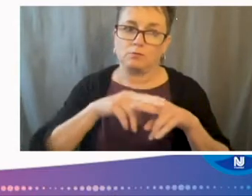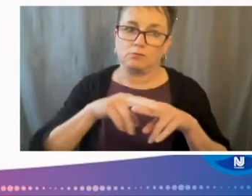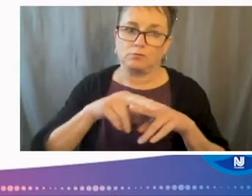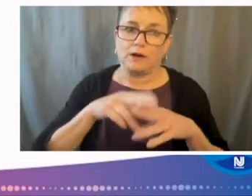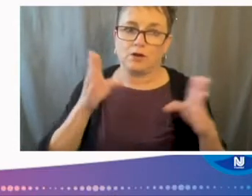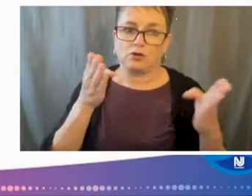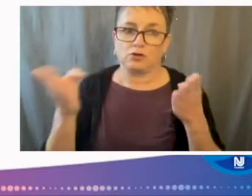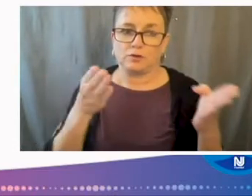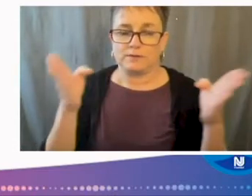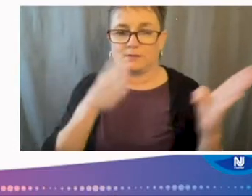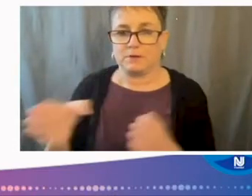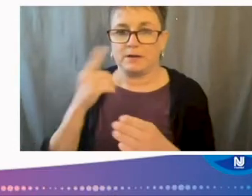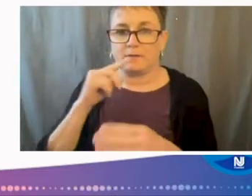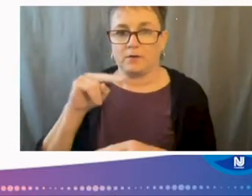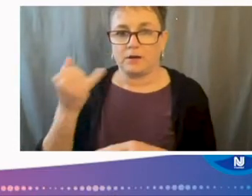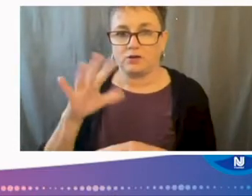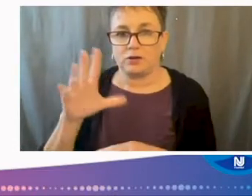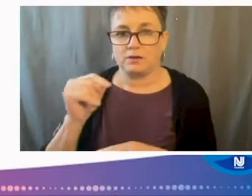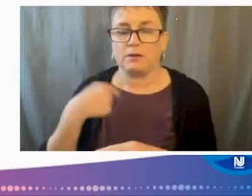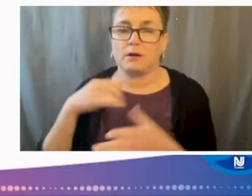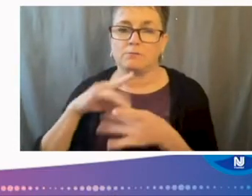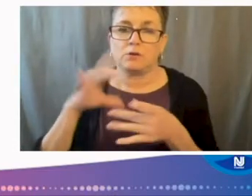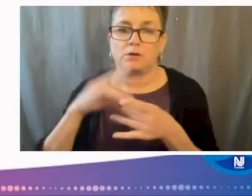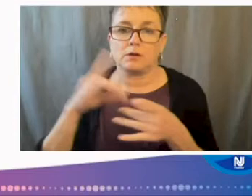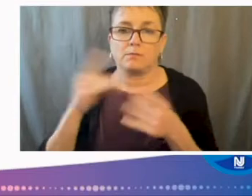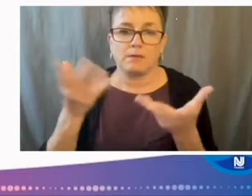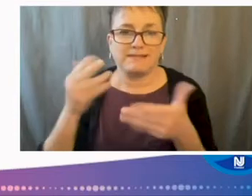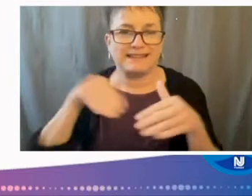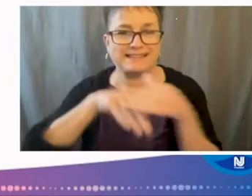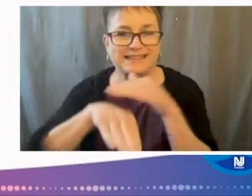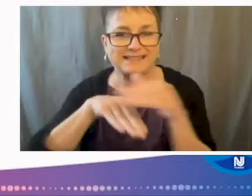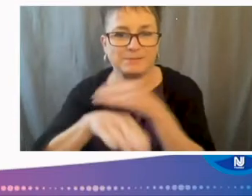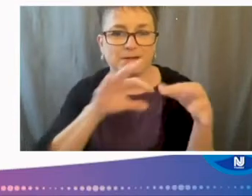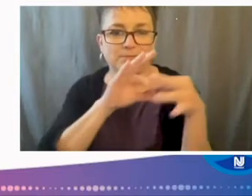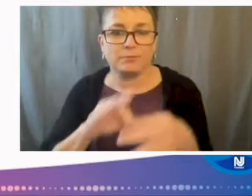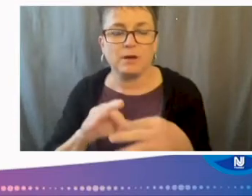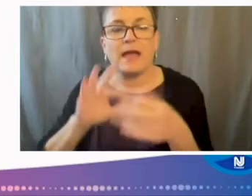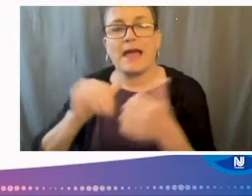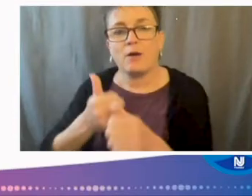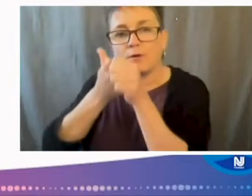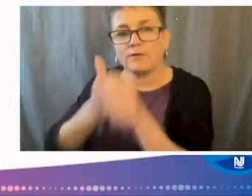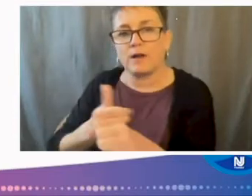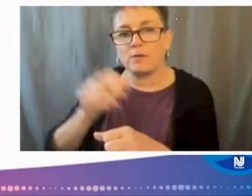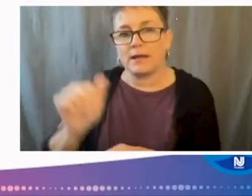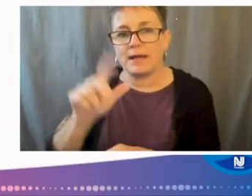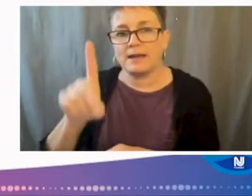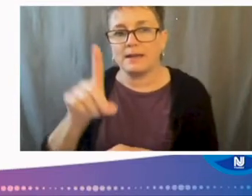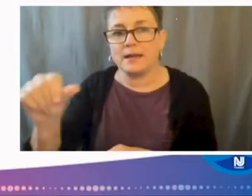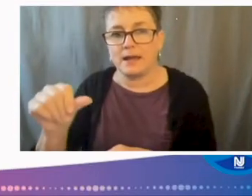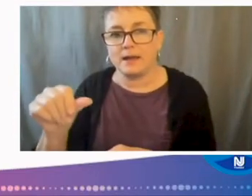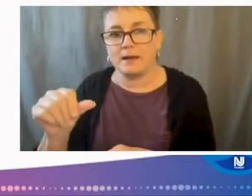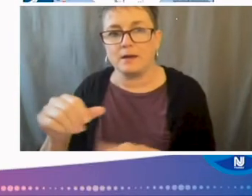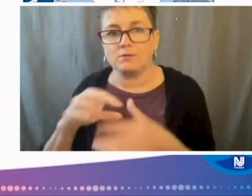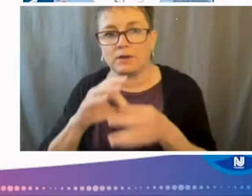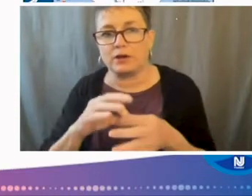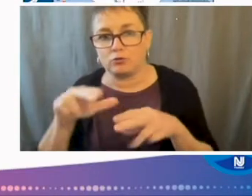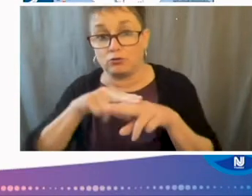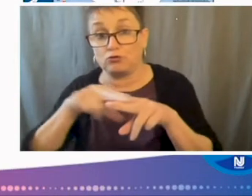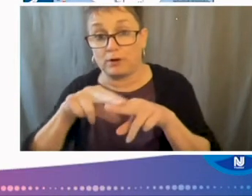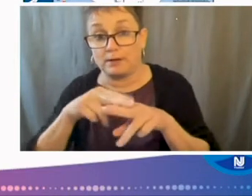we ensure accessibility and compliance with the Americans with Disabilities Act on our rail system.